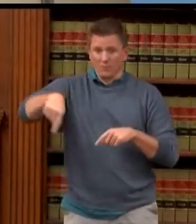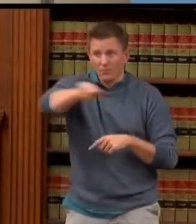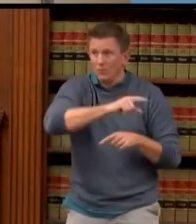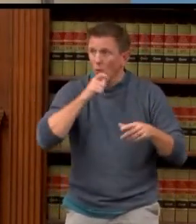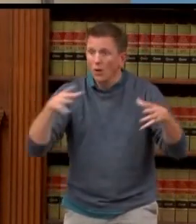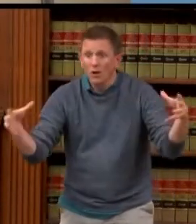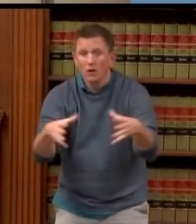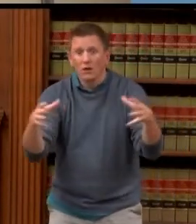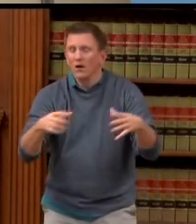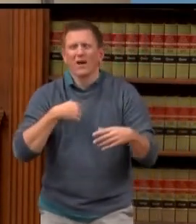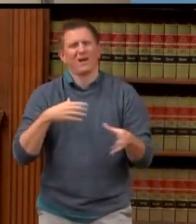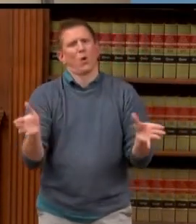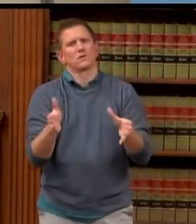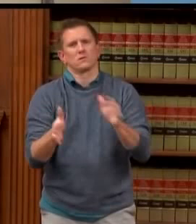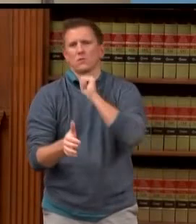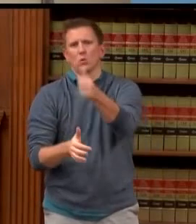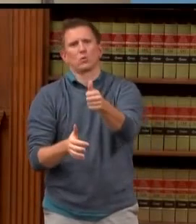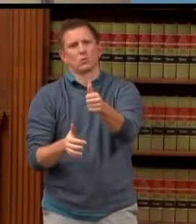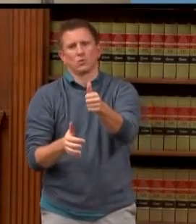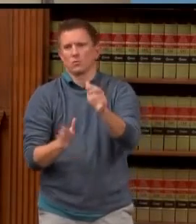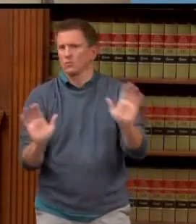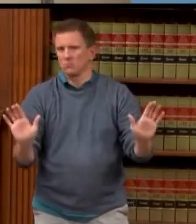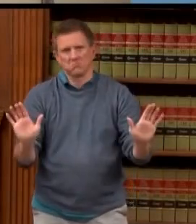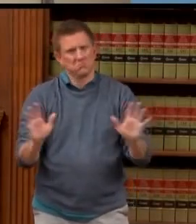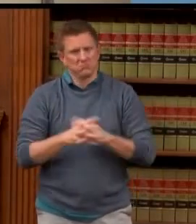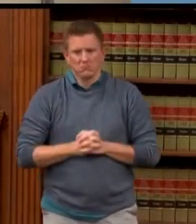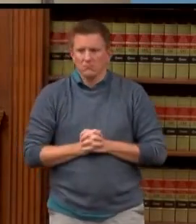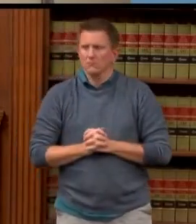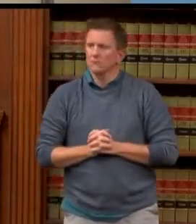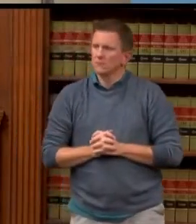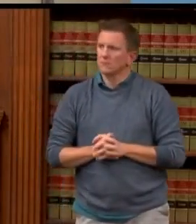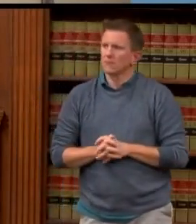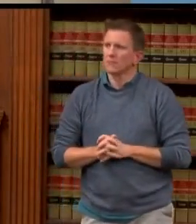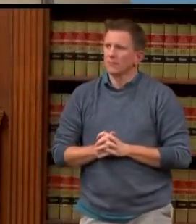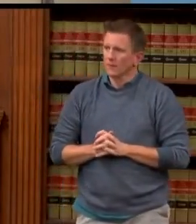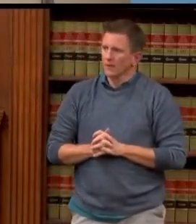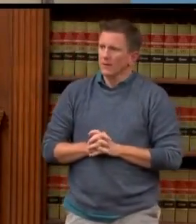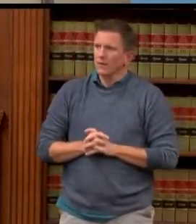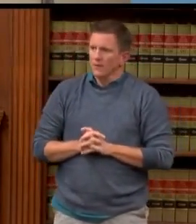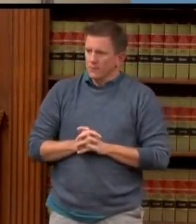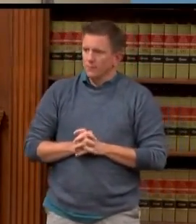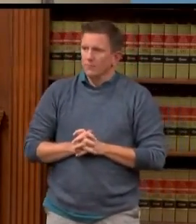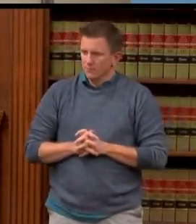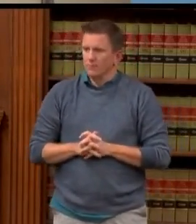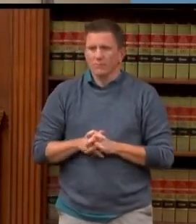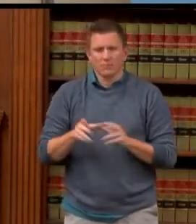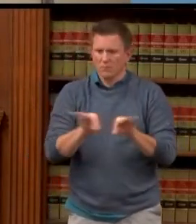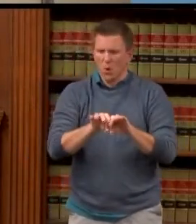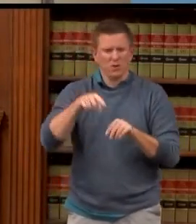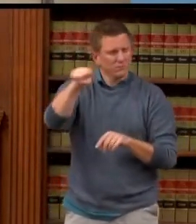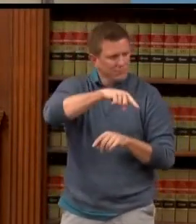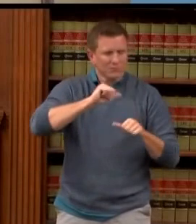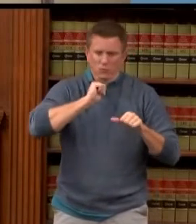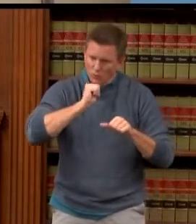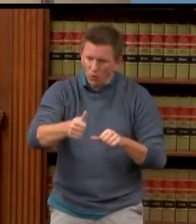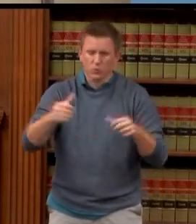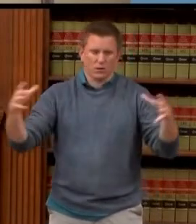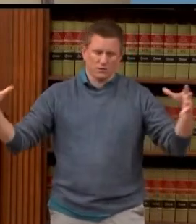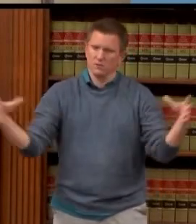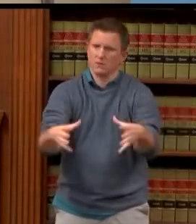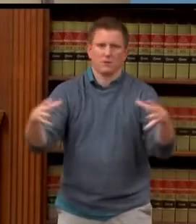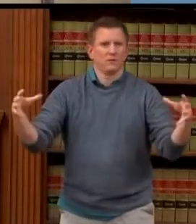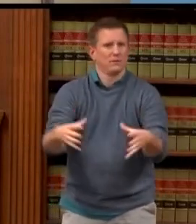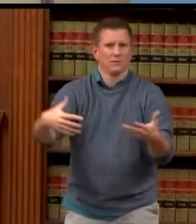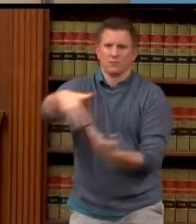us there. But again, you know, with 1% of our visits resulting in enforcement, I think we've been used it with great